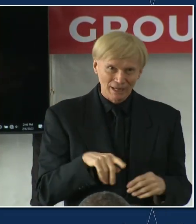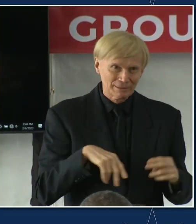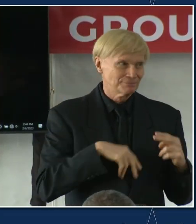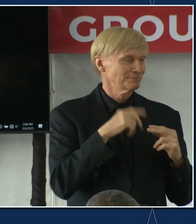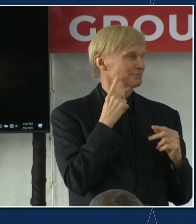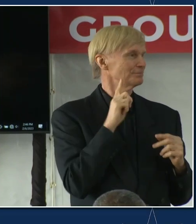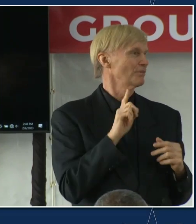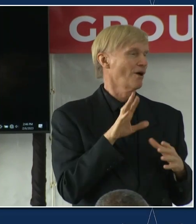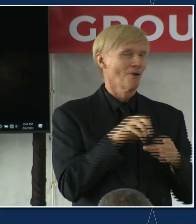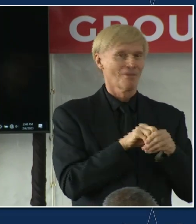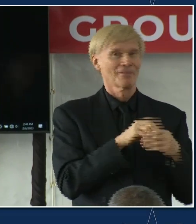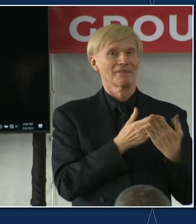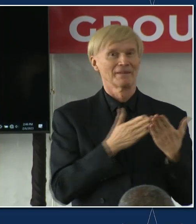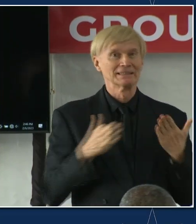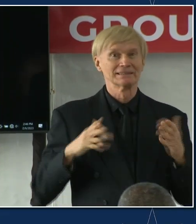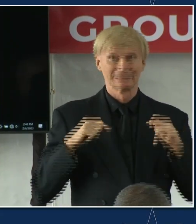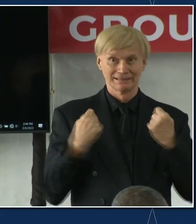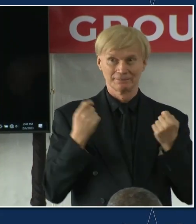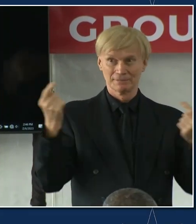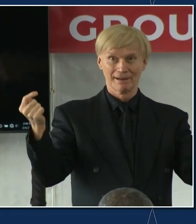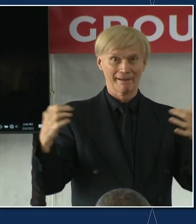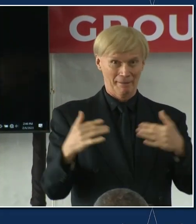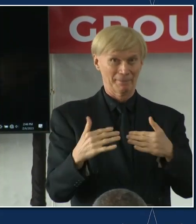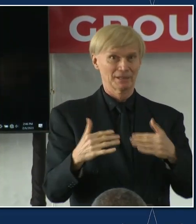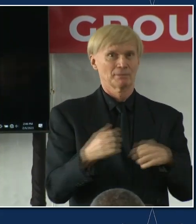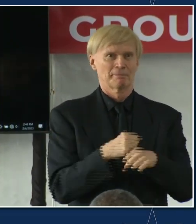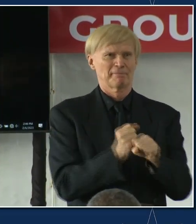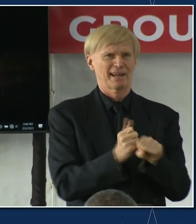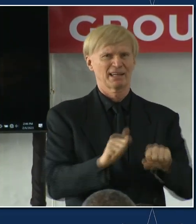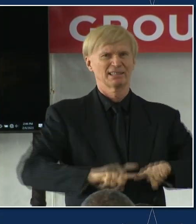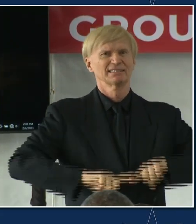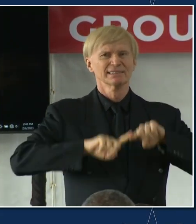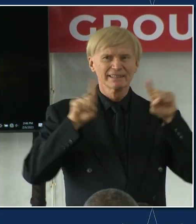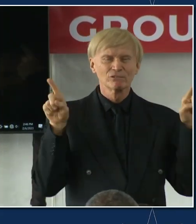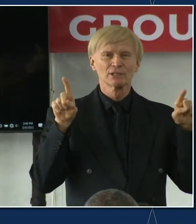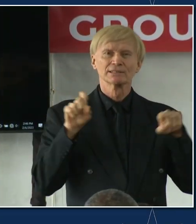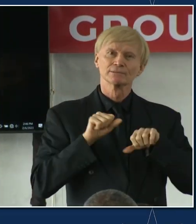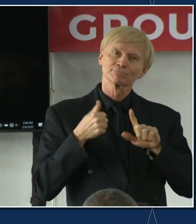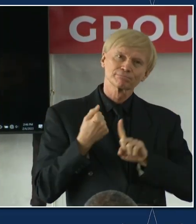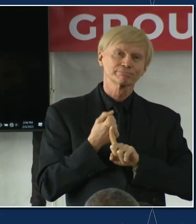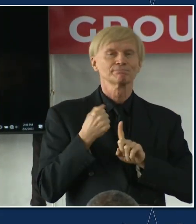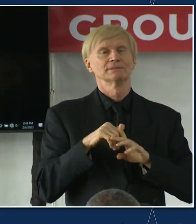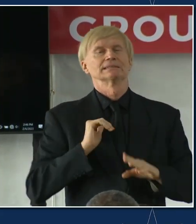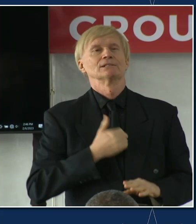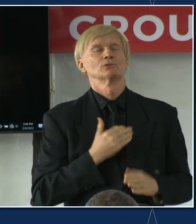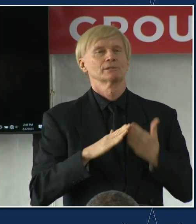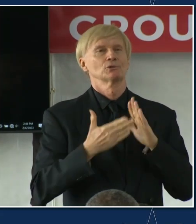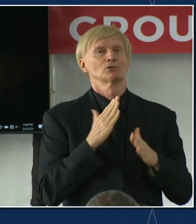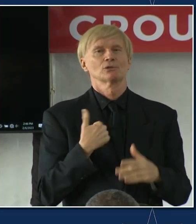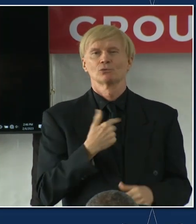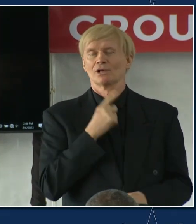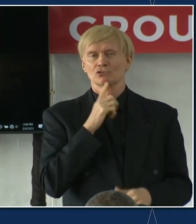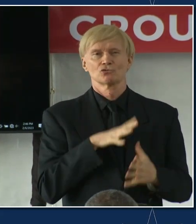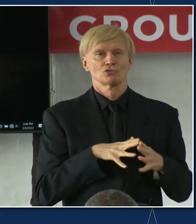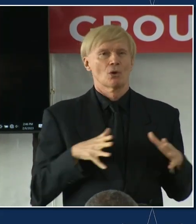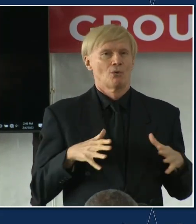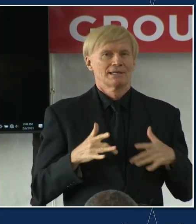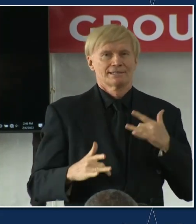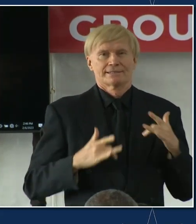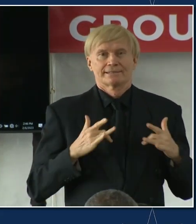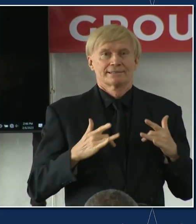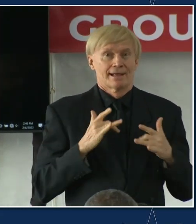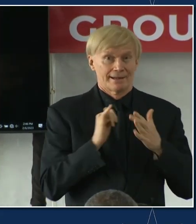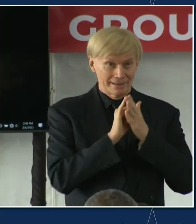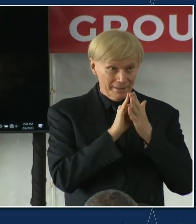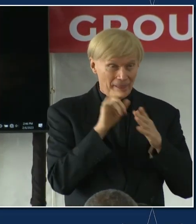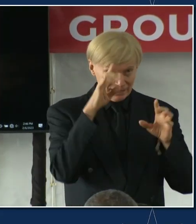whole team that are coming here to make a difference in our community. We are so excited that the decision